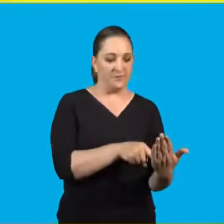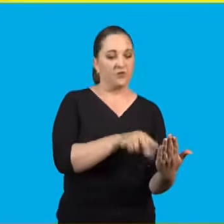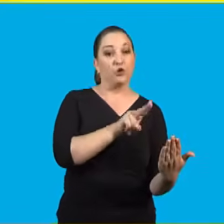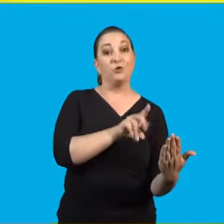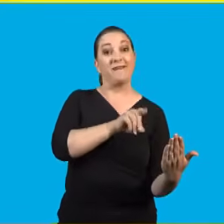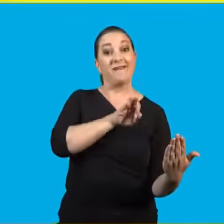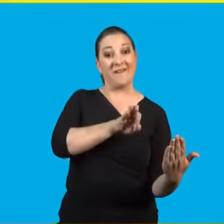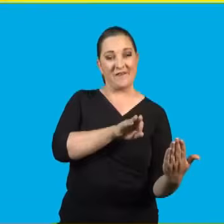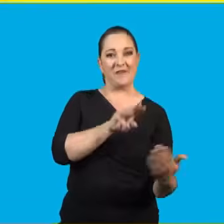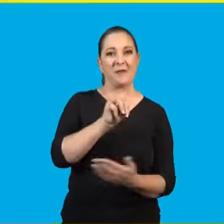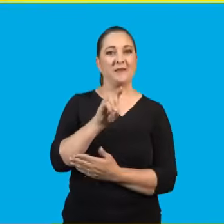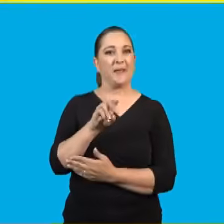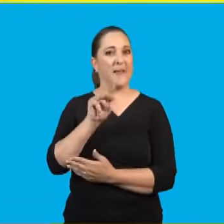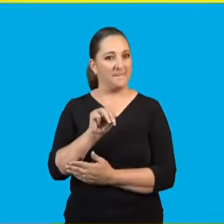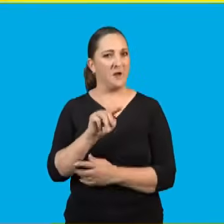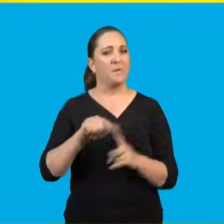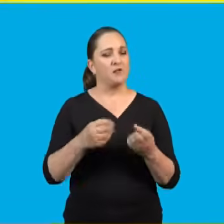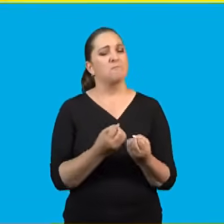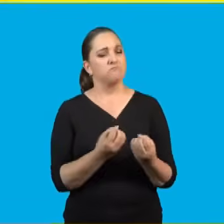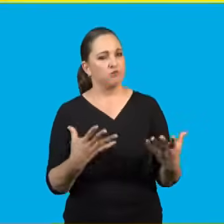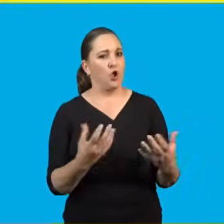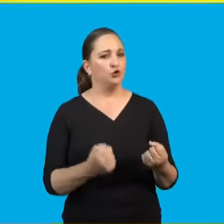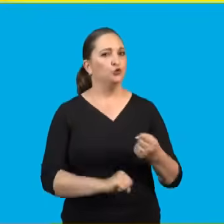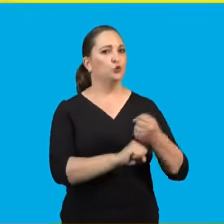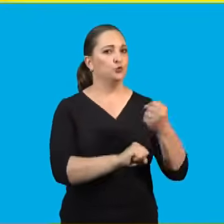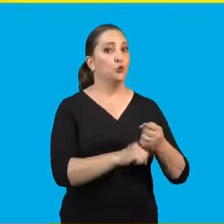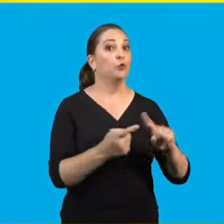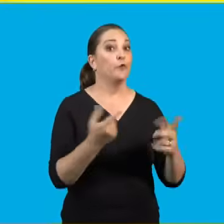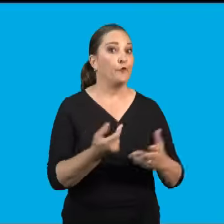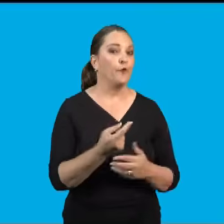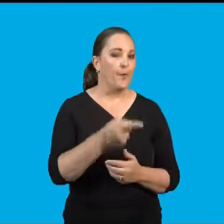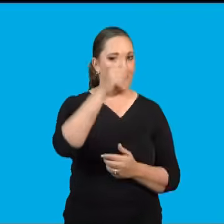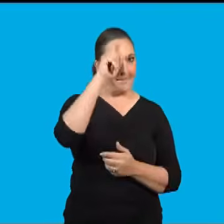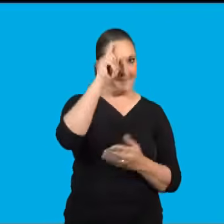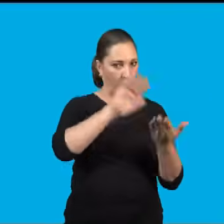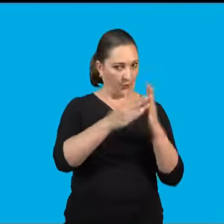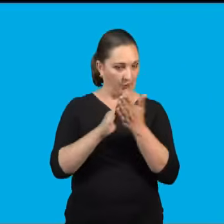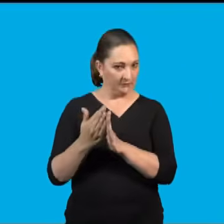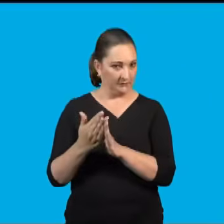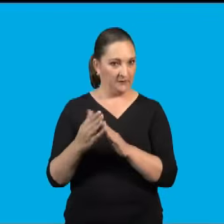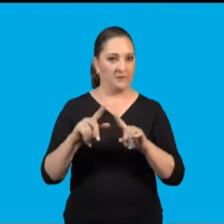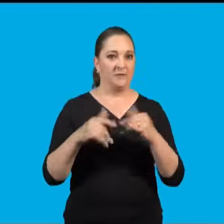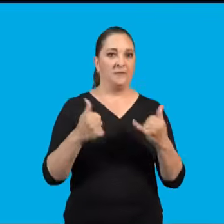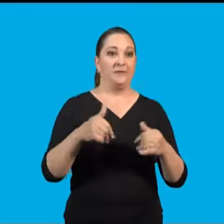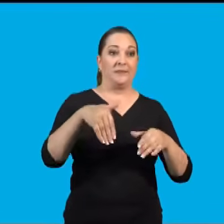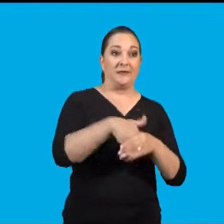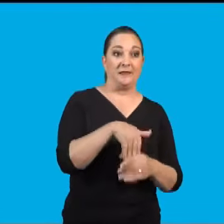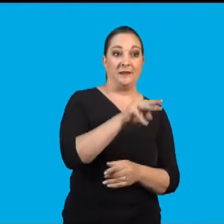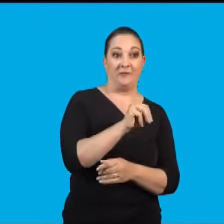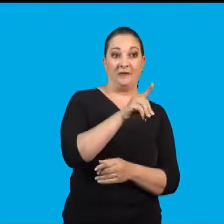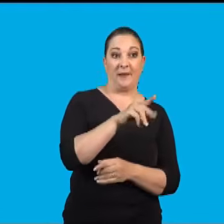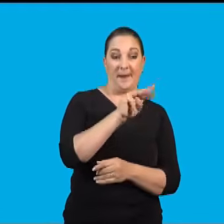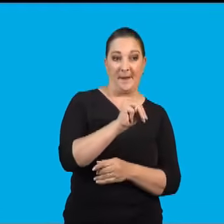the UDF, the MDM drew much of its support from the black community. A condition for affiliation with